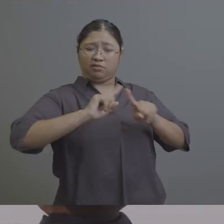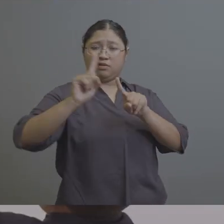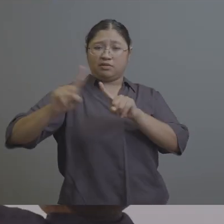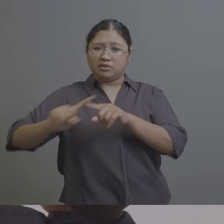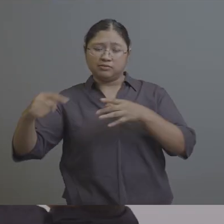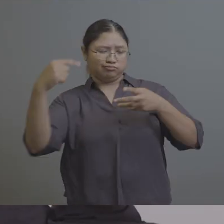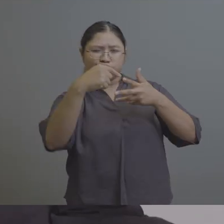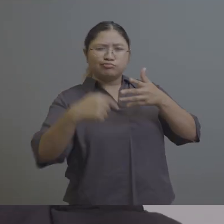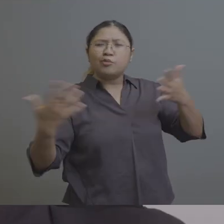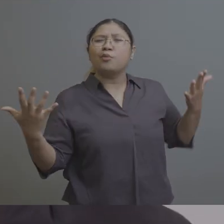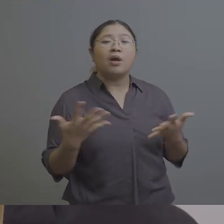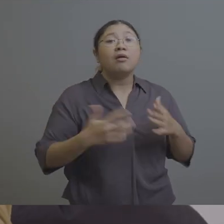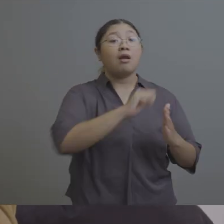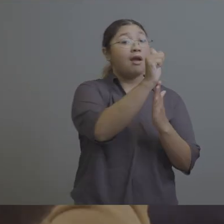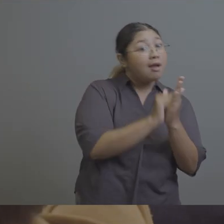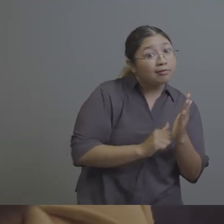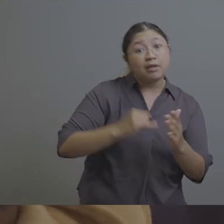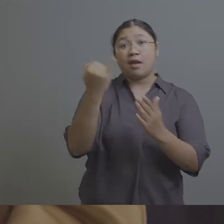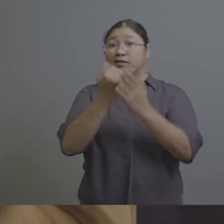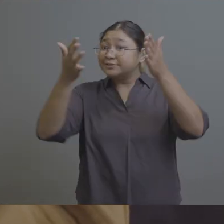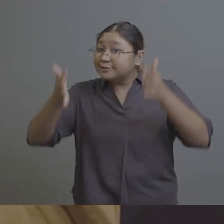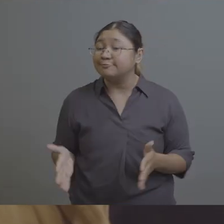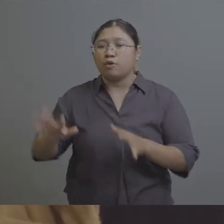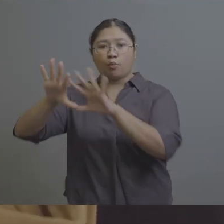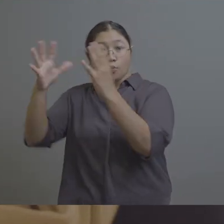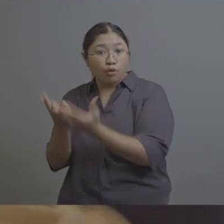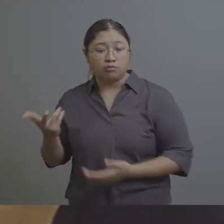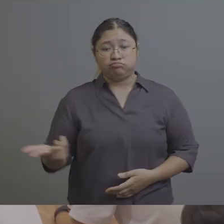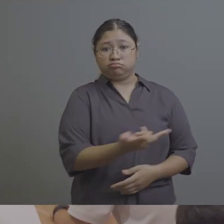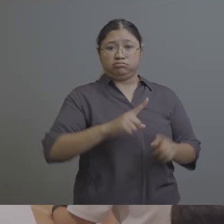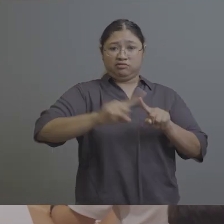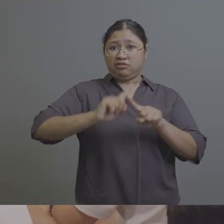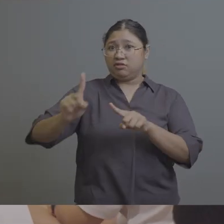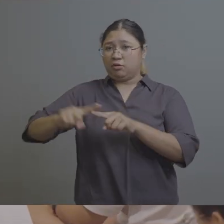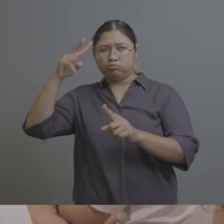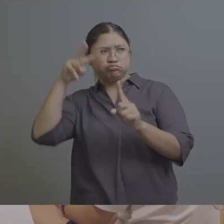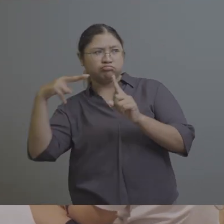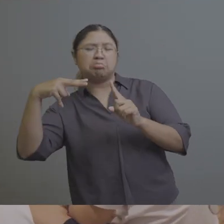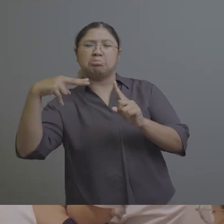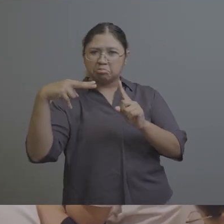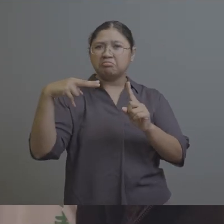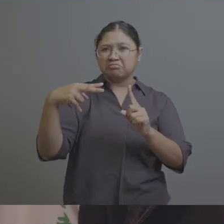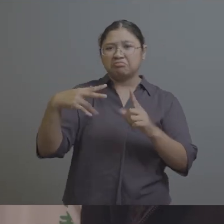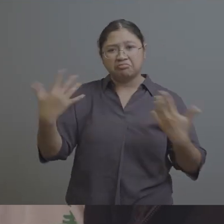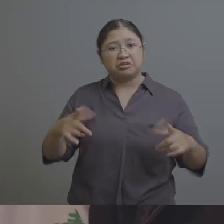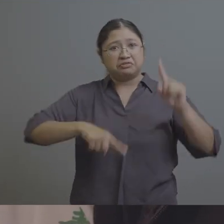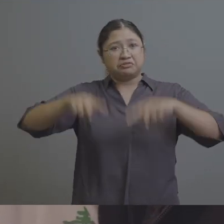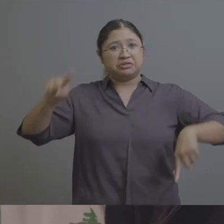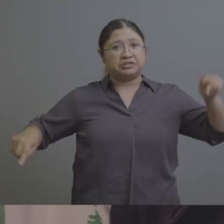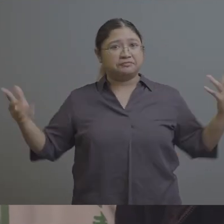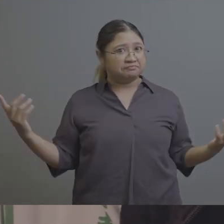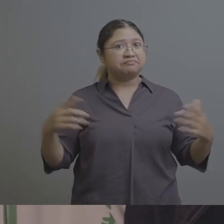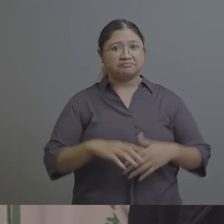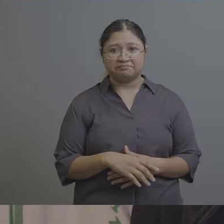literacy skills to observe, analyze, and interpret artworks, sharing their multiple perspectives about the